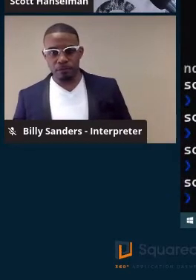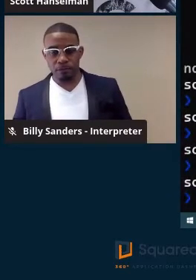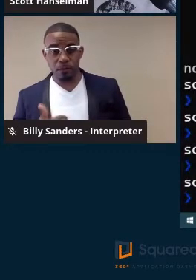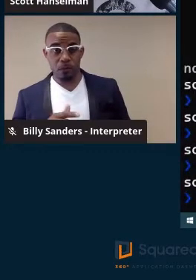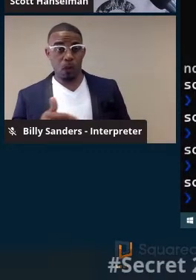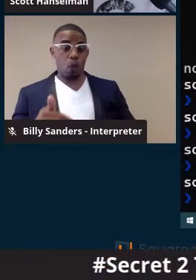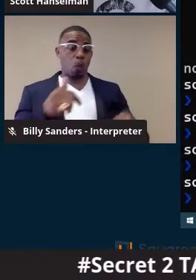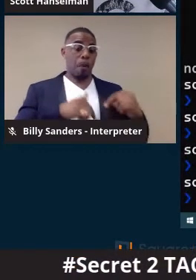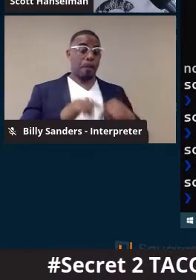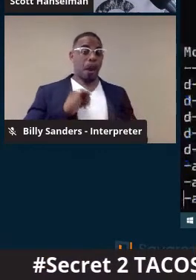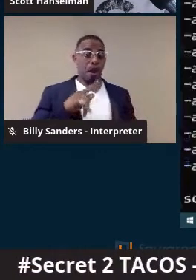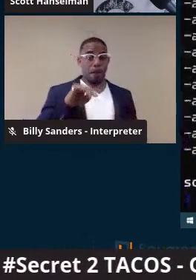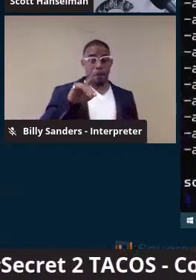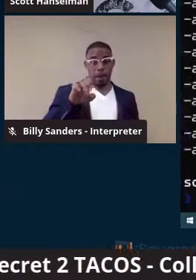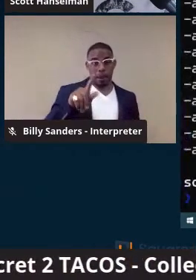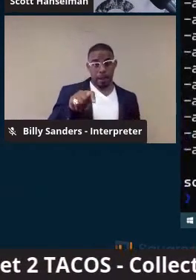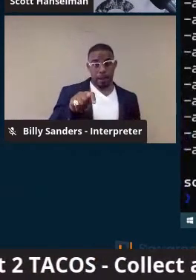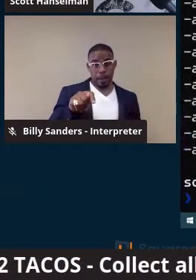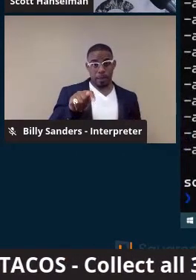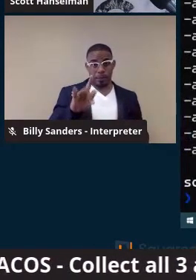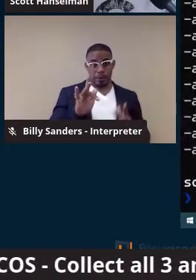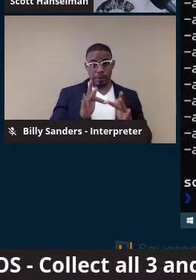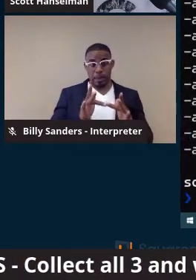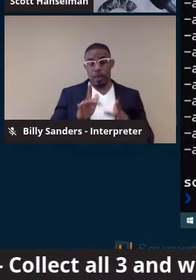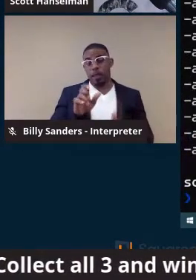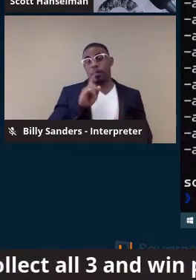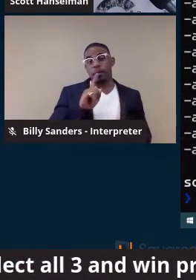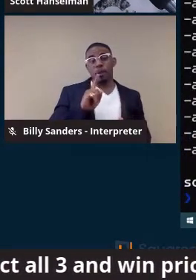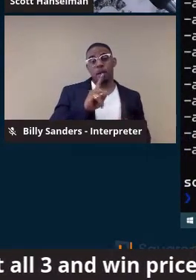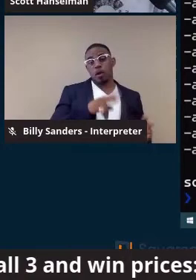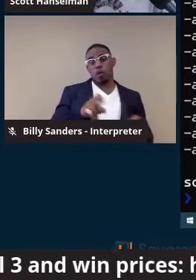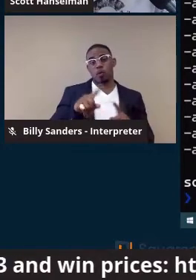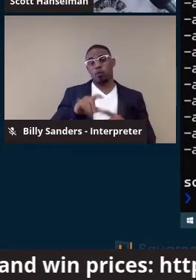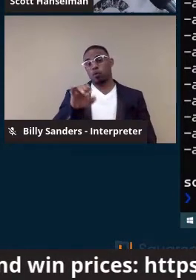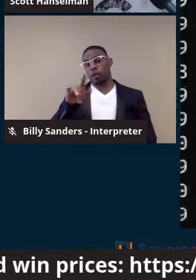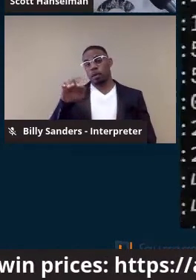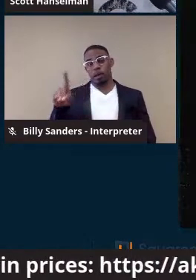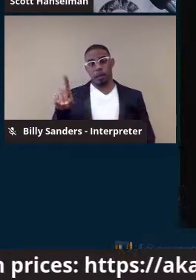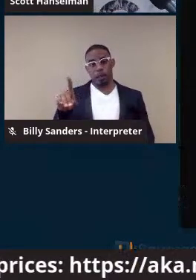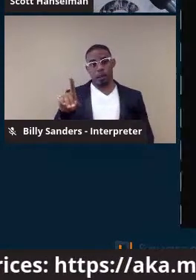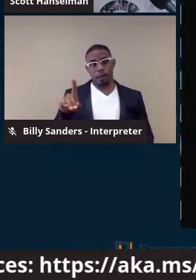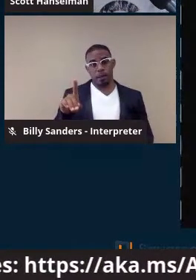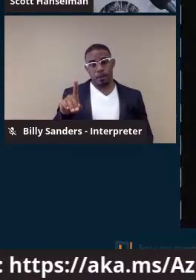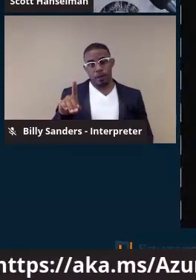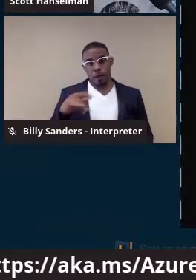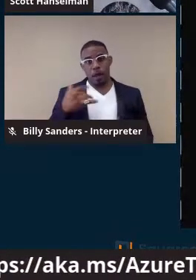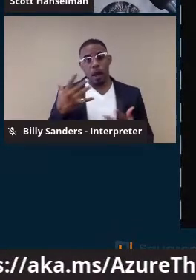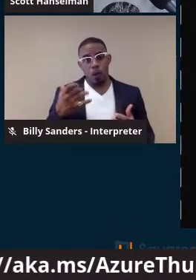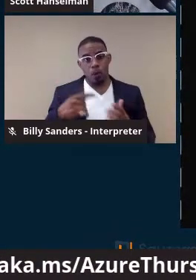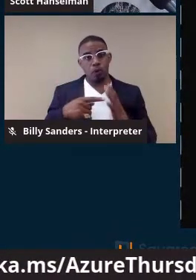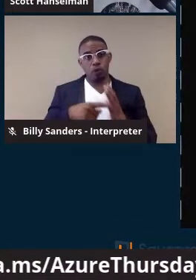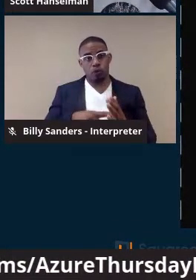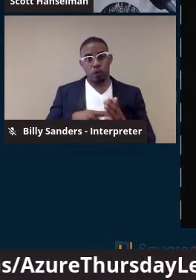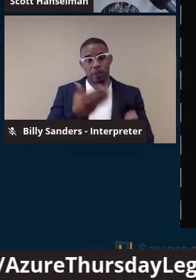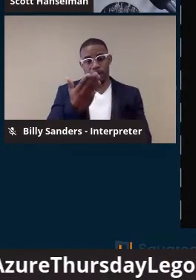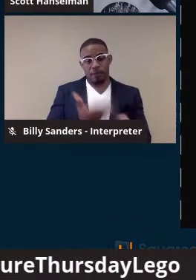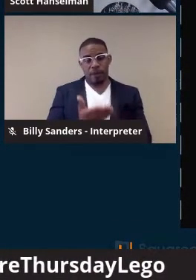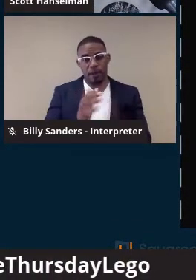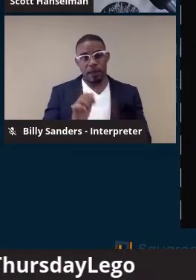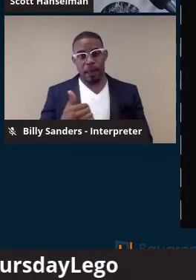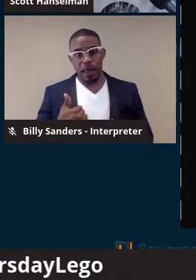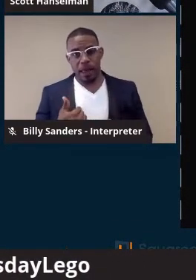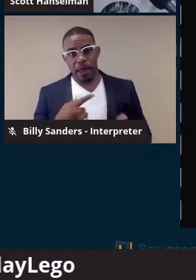Returning back to our podcast site, which is being moved into the cloud as well, I wanted to showcase the fact that I have